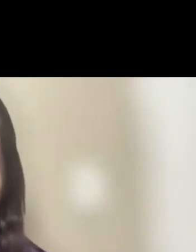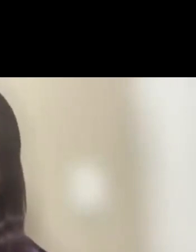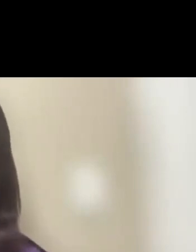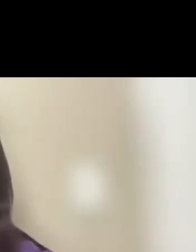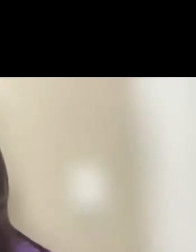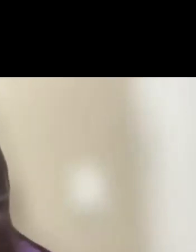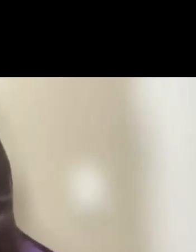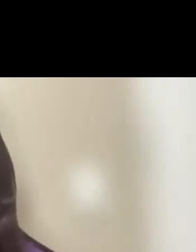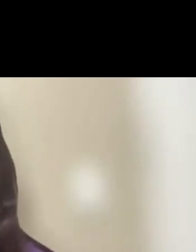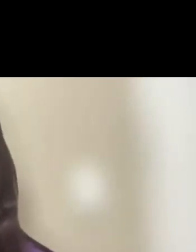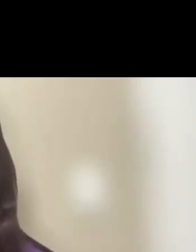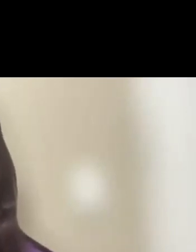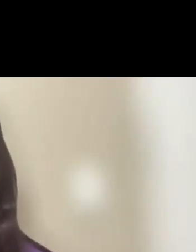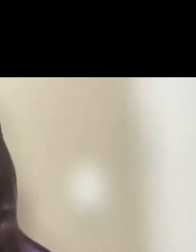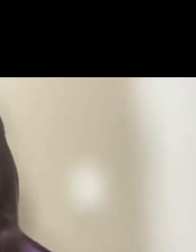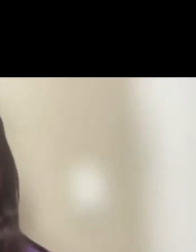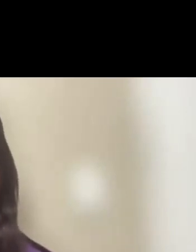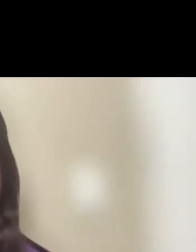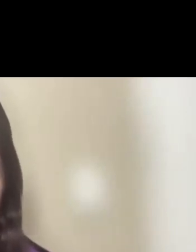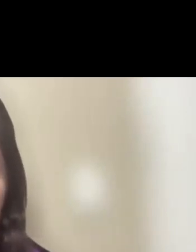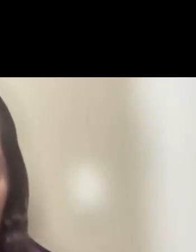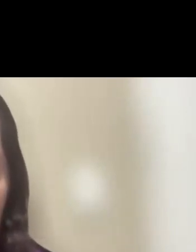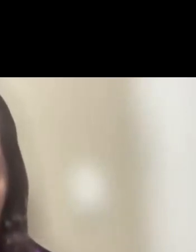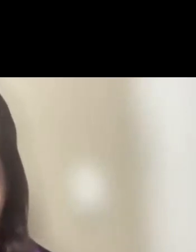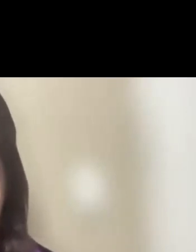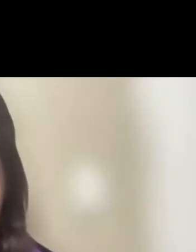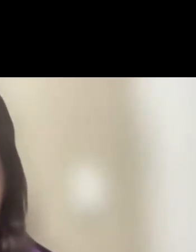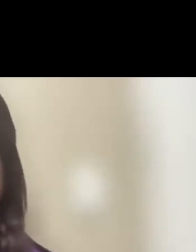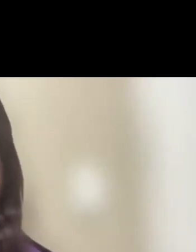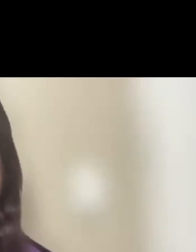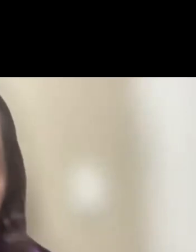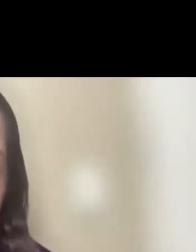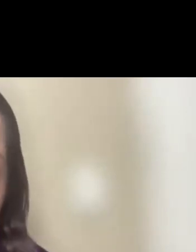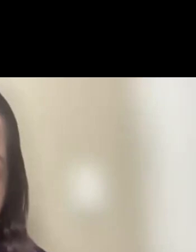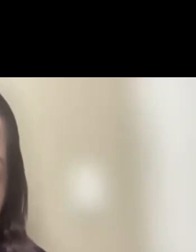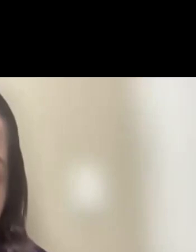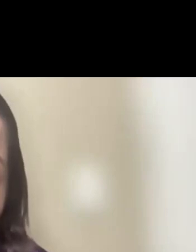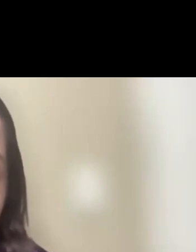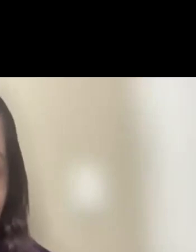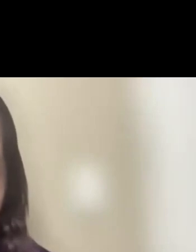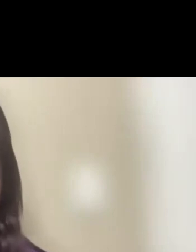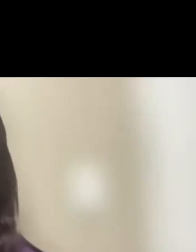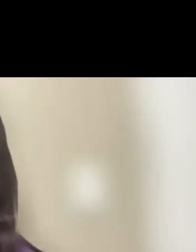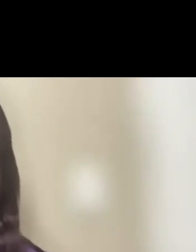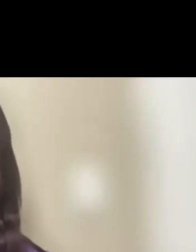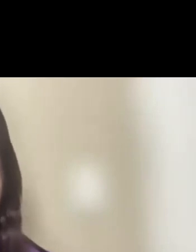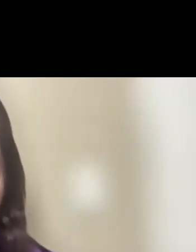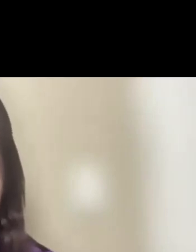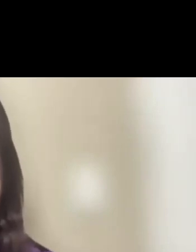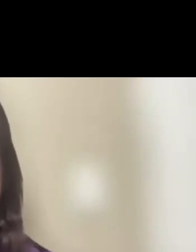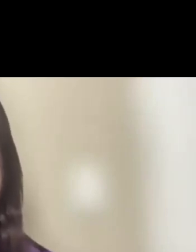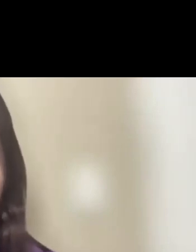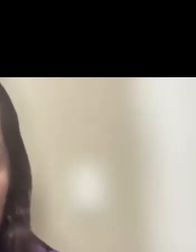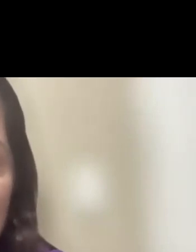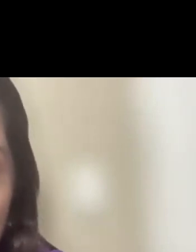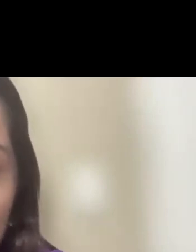at the time I thought he had made a mistake with his timesheet. And when I went in and to talk to his dispatcher, he told me my dad was making